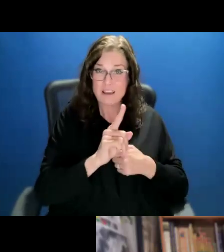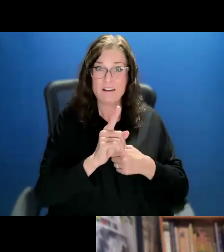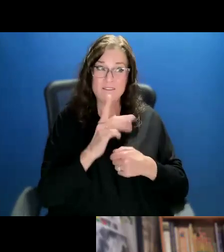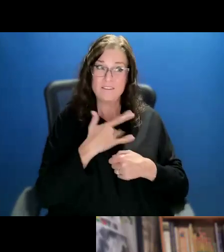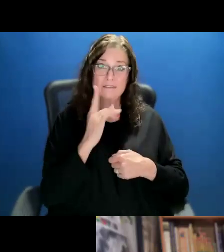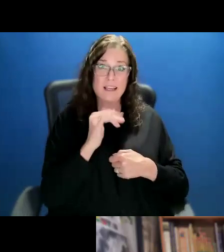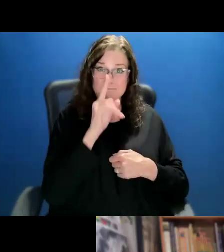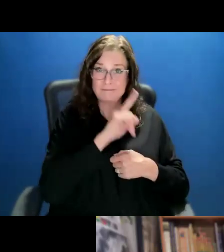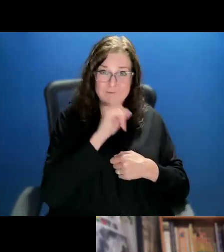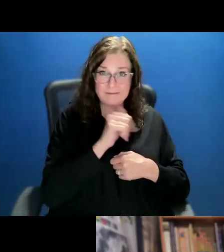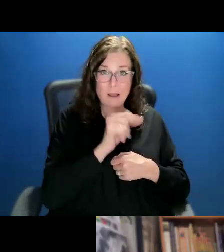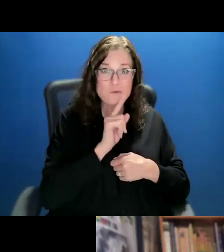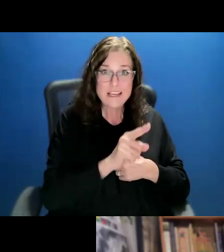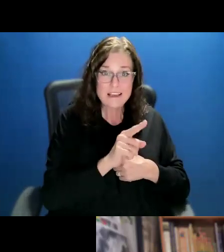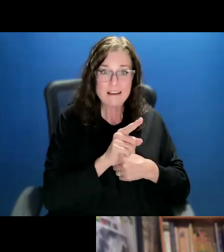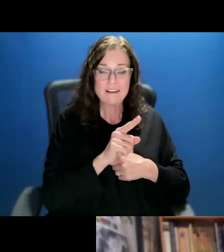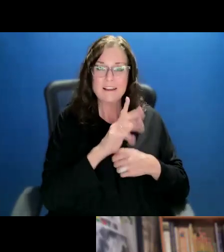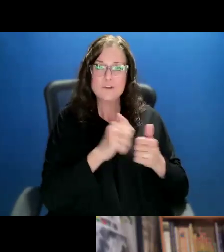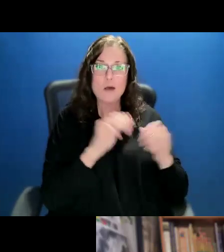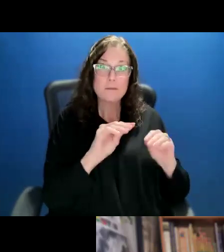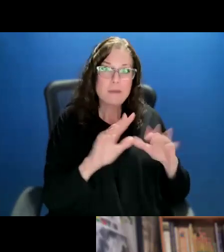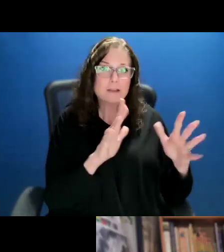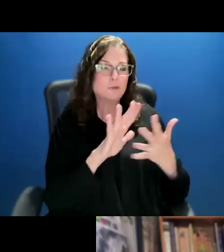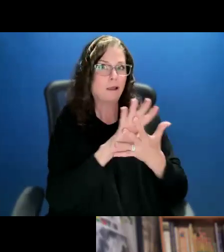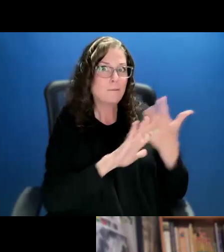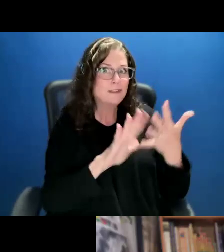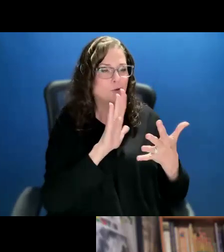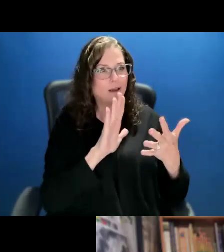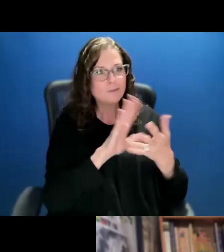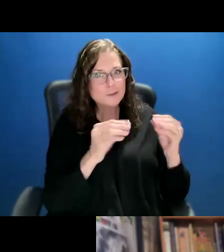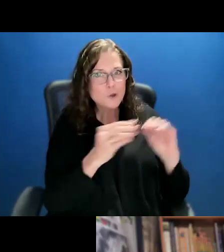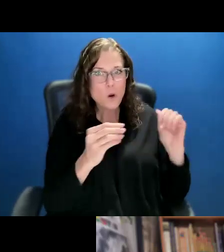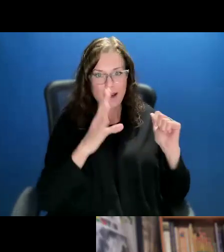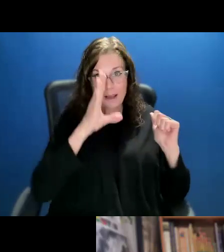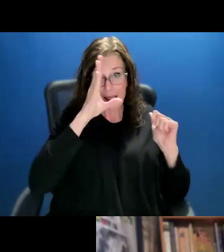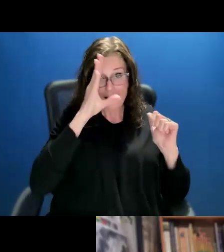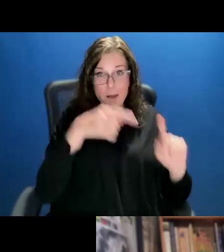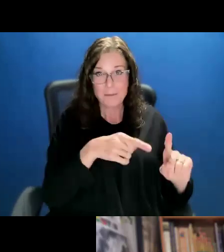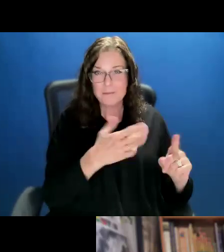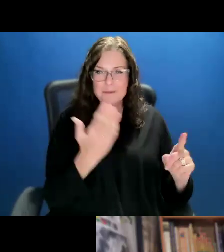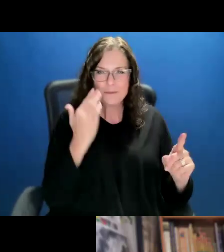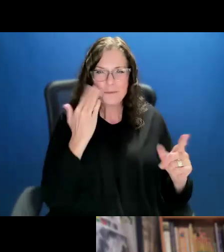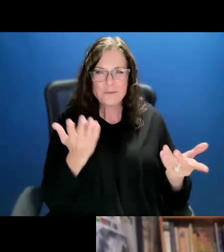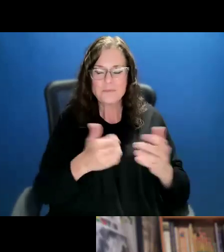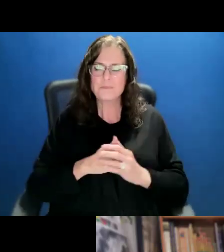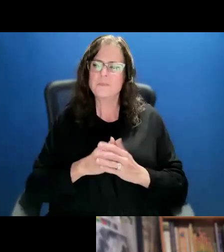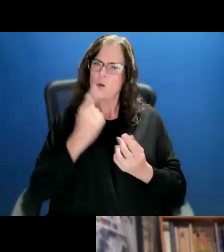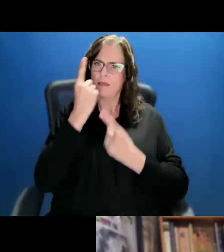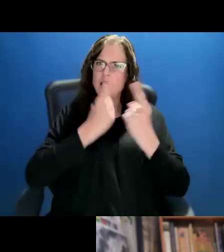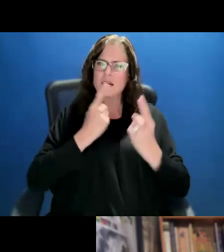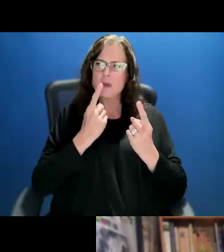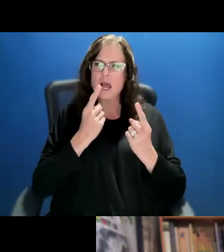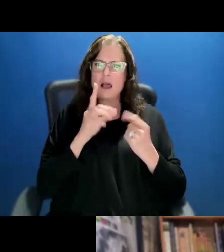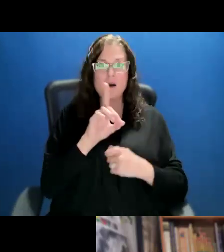fiction. It has all the majesty and the mystery of a story that we've made up. Um, and I was thinking about the great